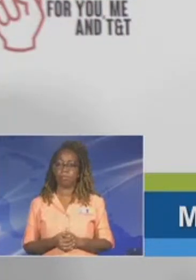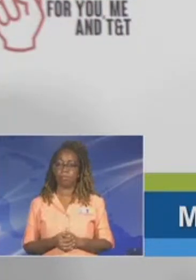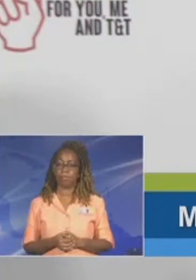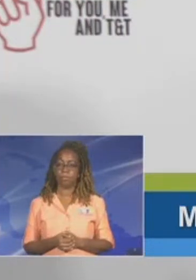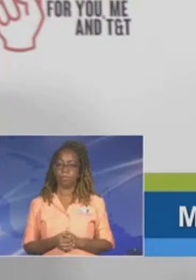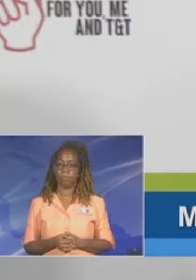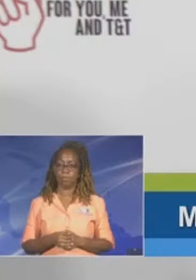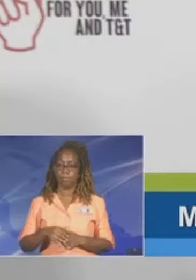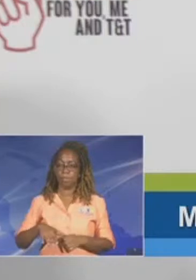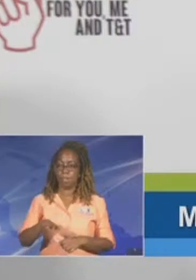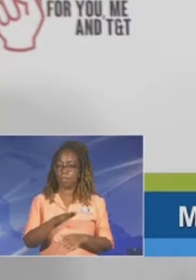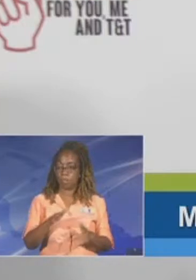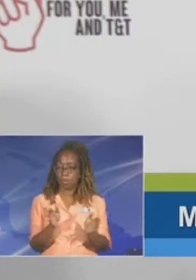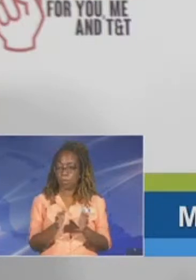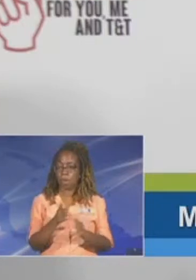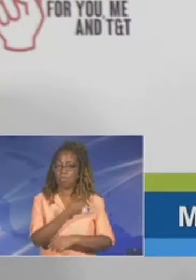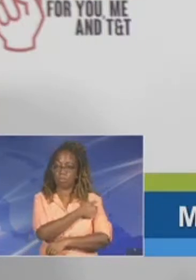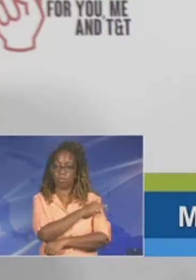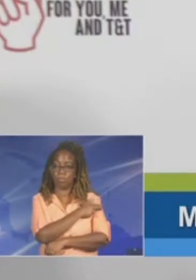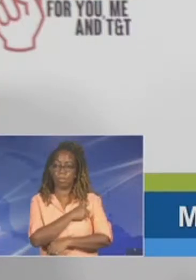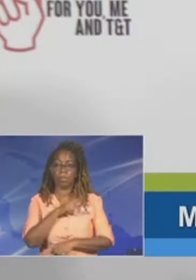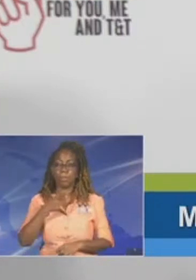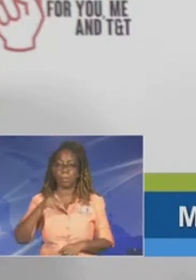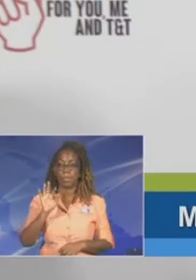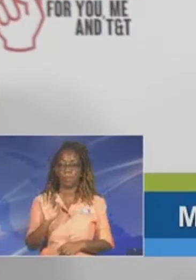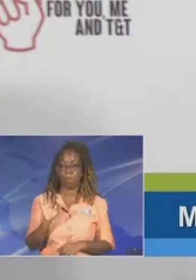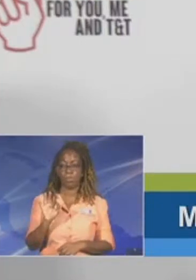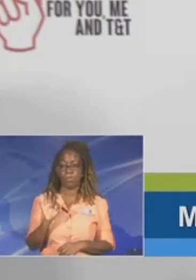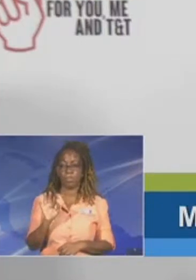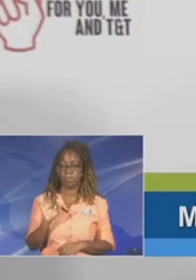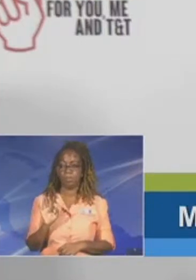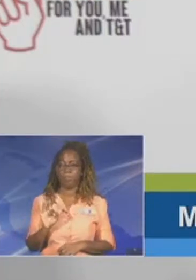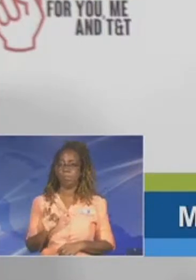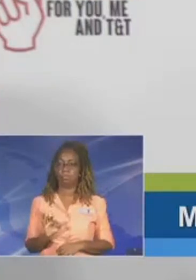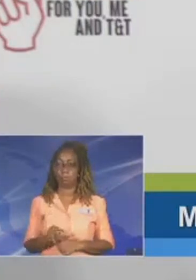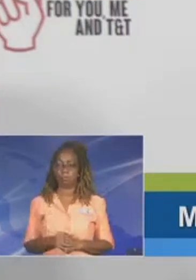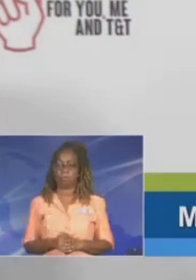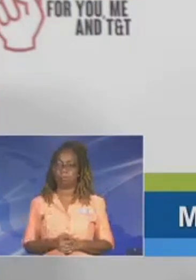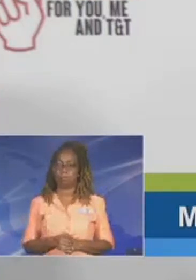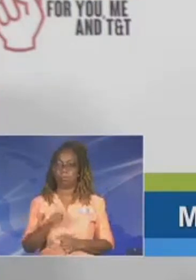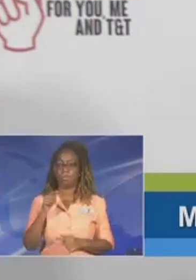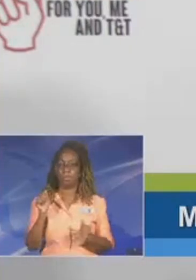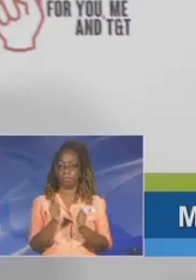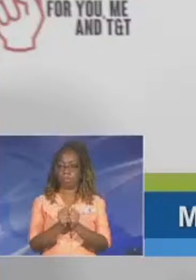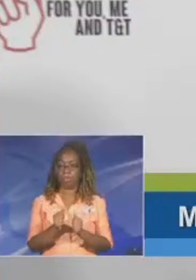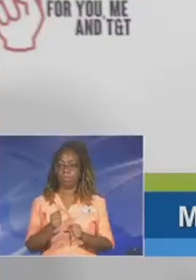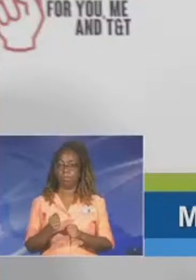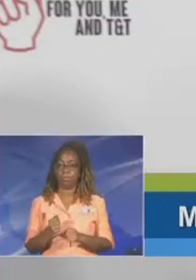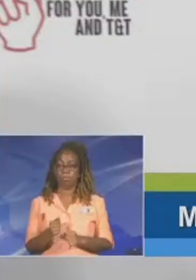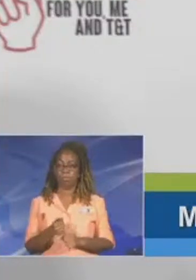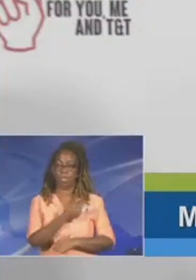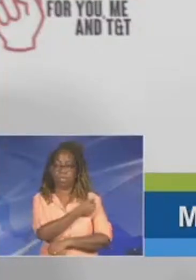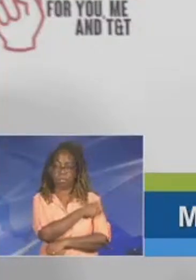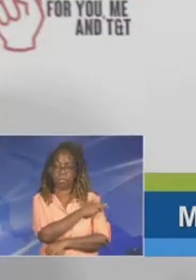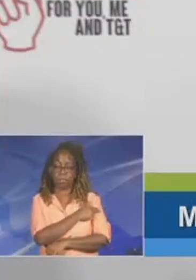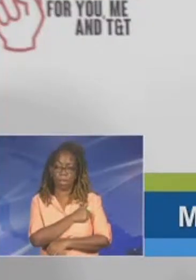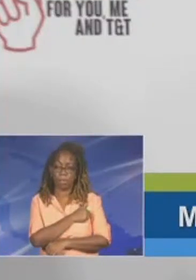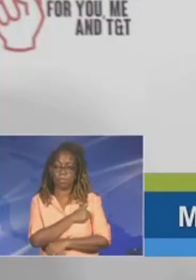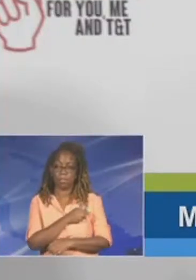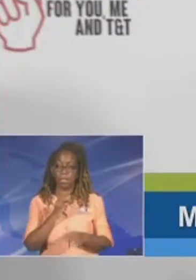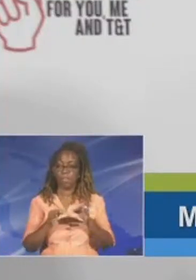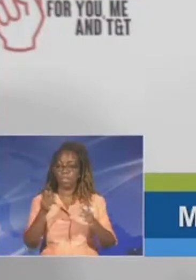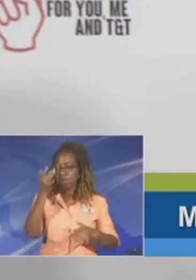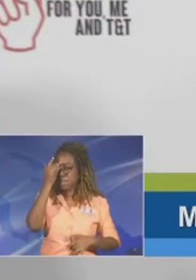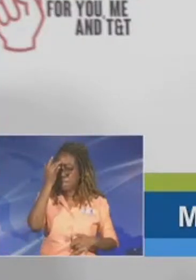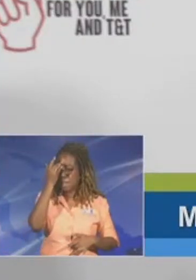area hospital Point Fortin will now be classified under hospitals as opposed to step-down facilities. Yet